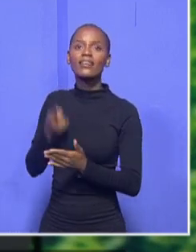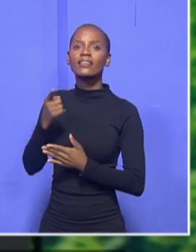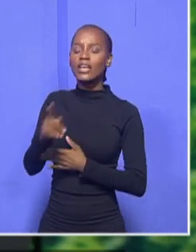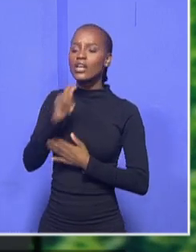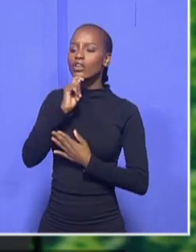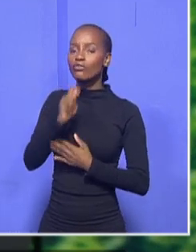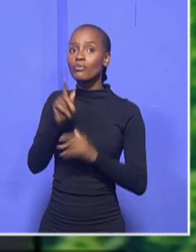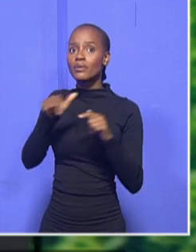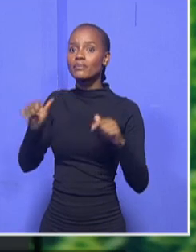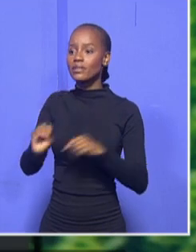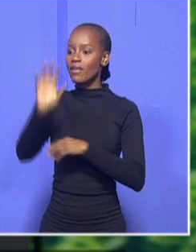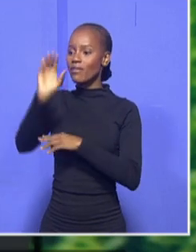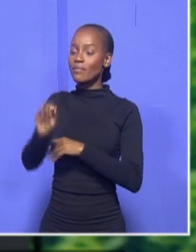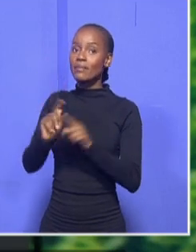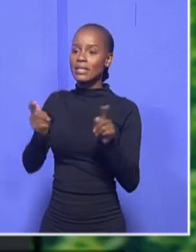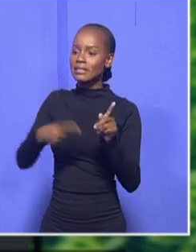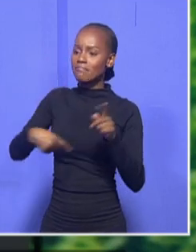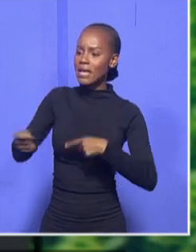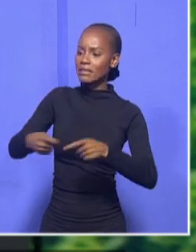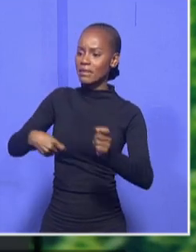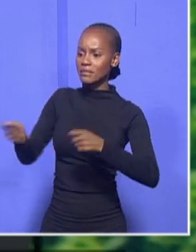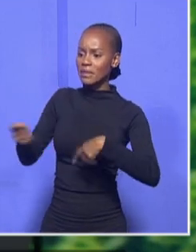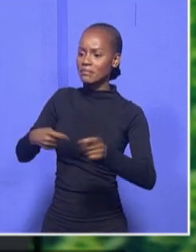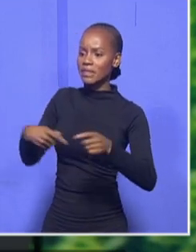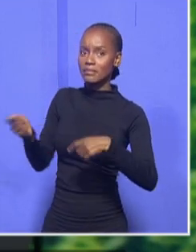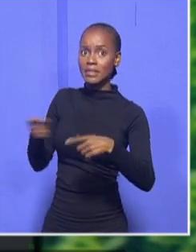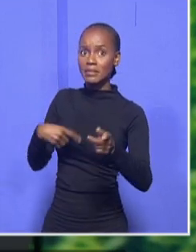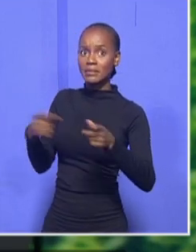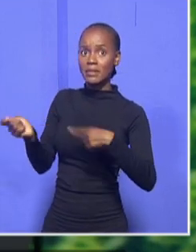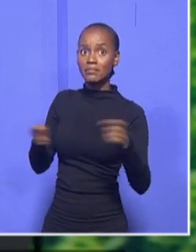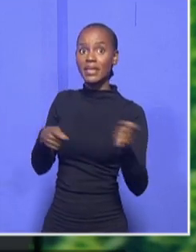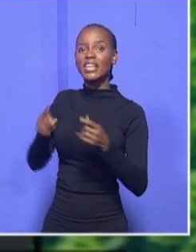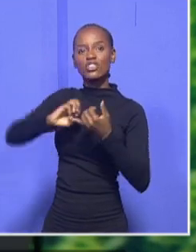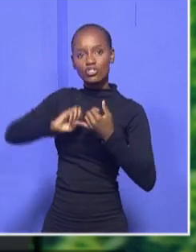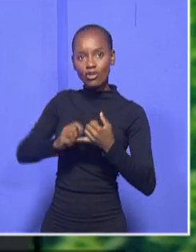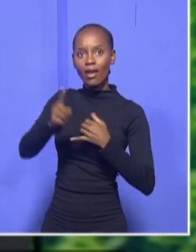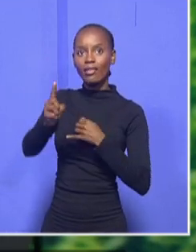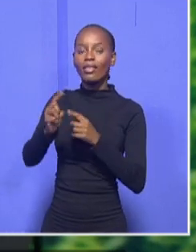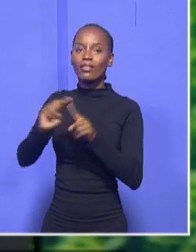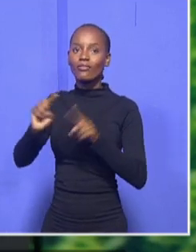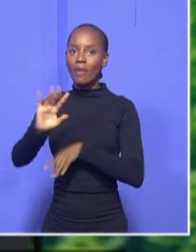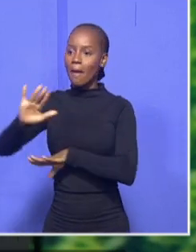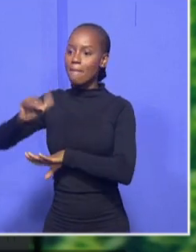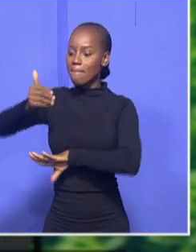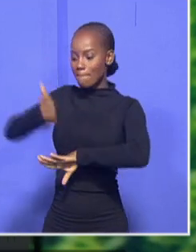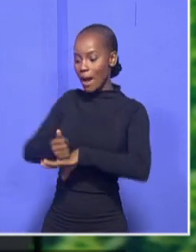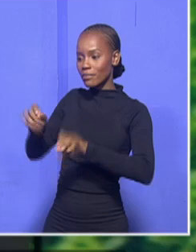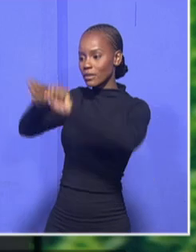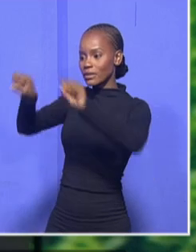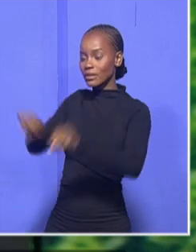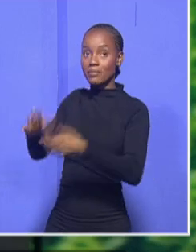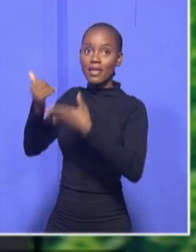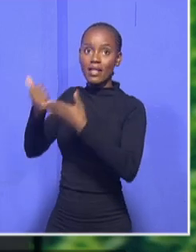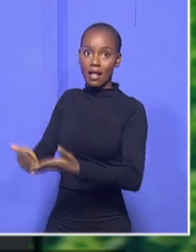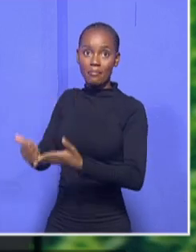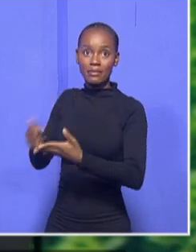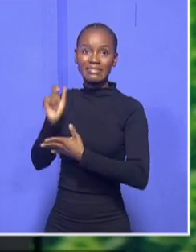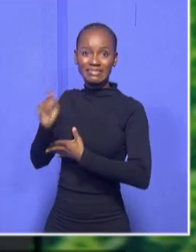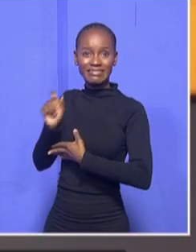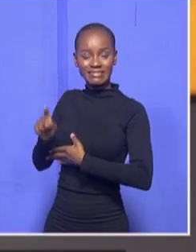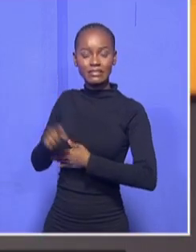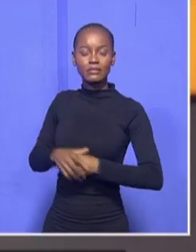spend on alternative power solutions, and the consumer effectively bears the cost of that down the line.